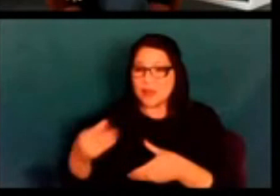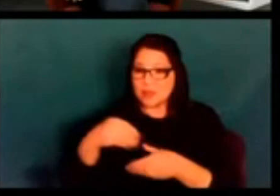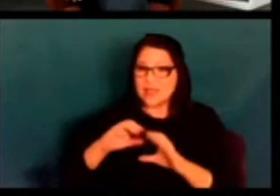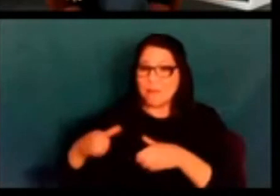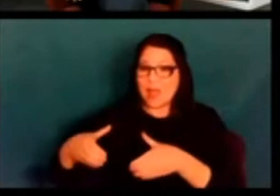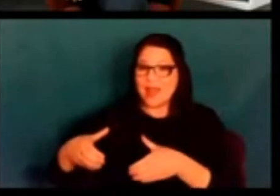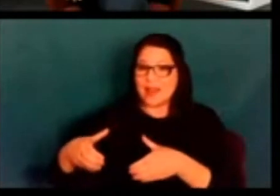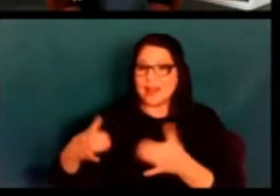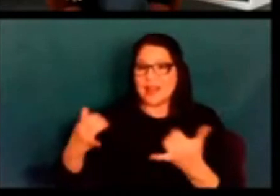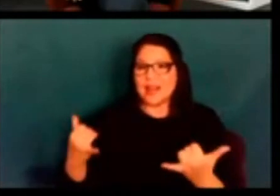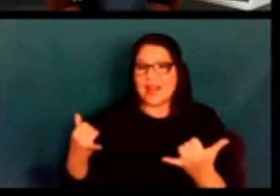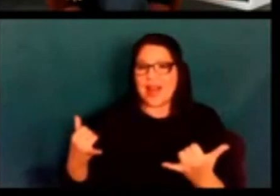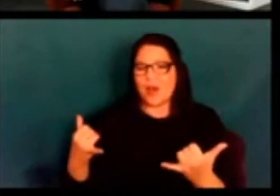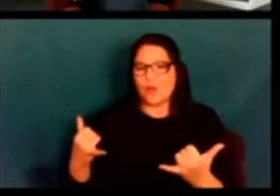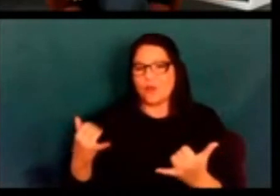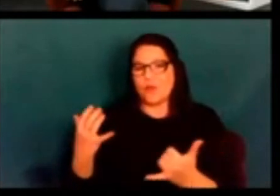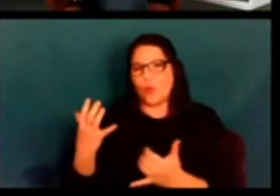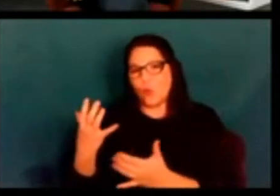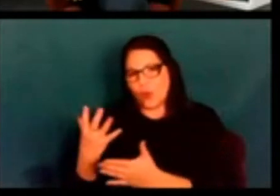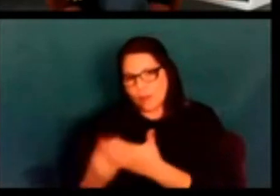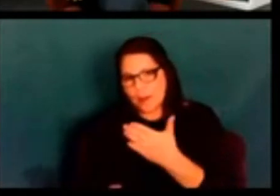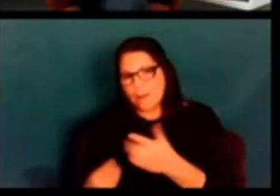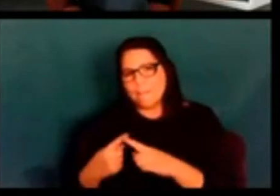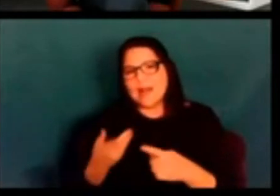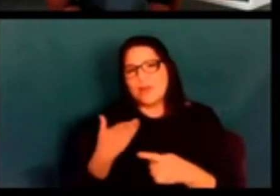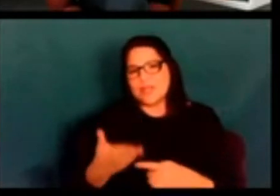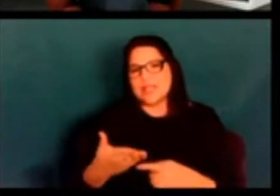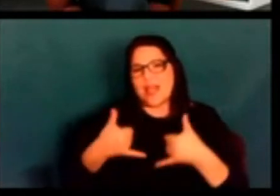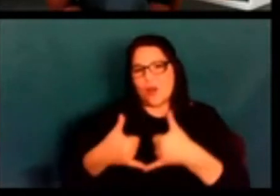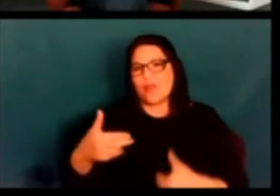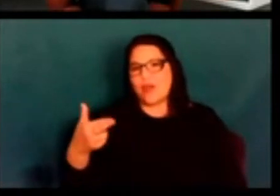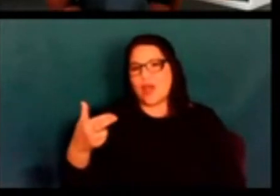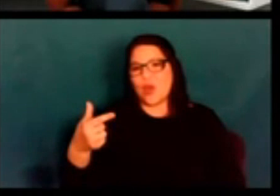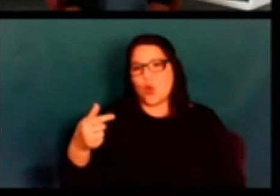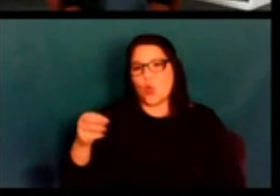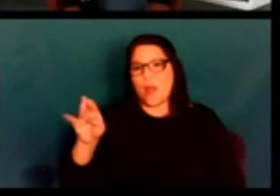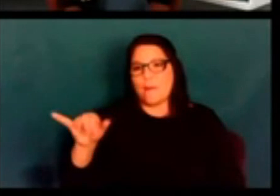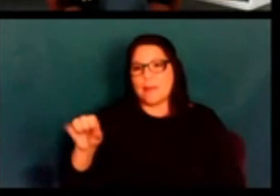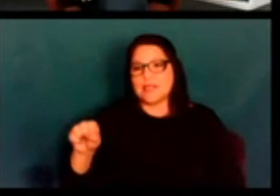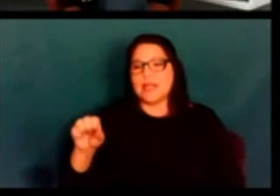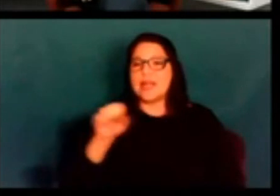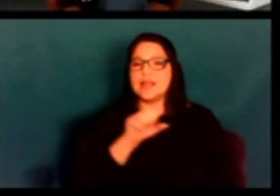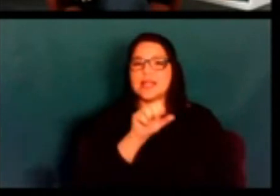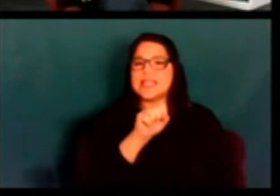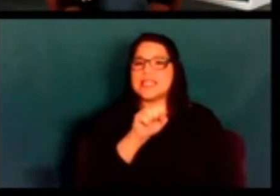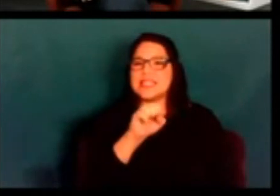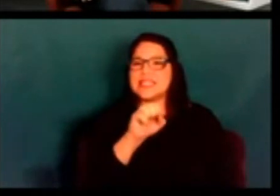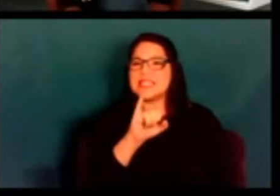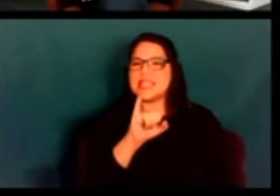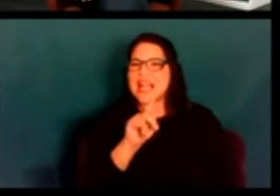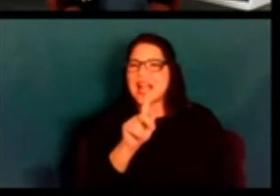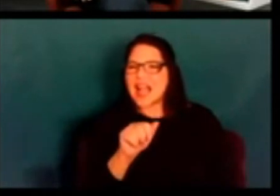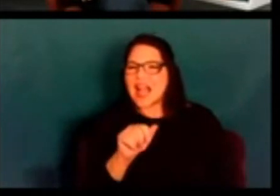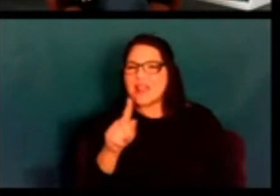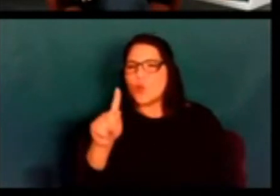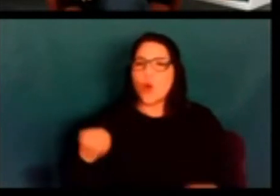He's no longer with us, but we met at the Grammys with that picture. And Sakai over here, that's the One Nation